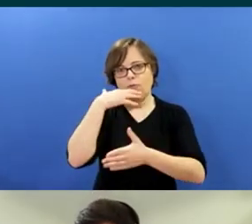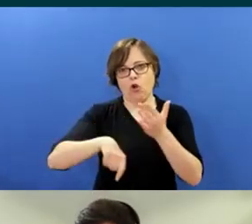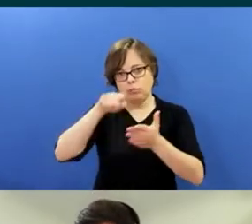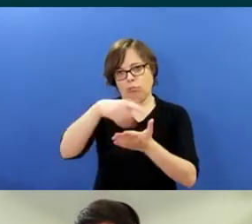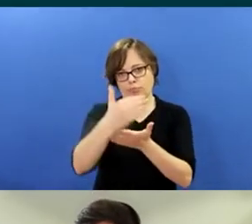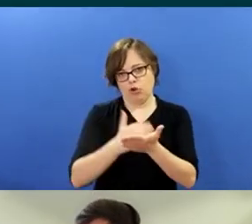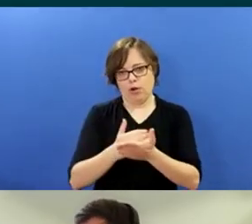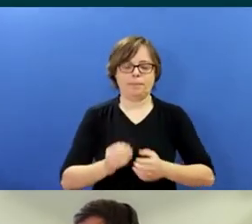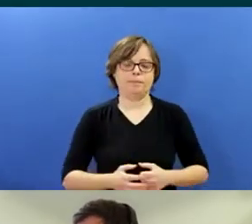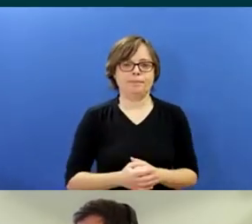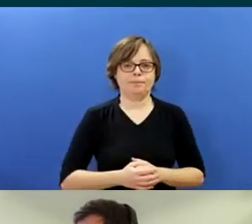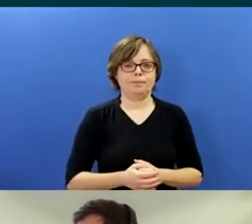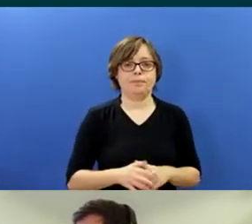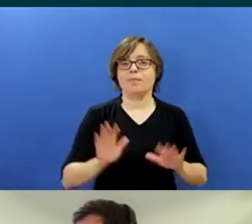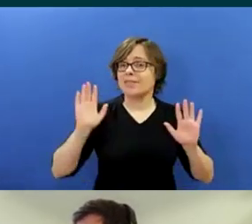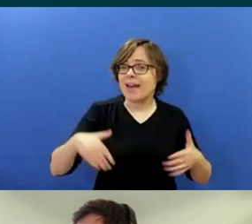at all.